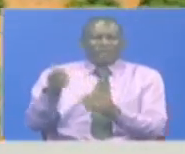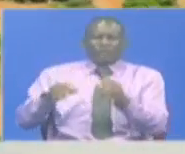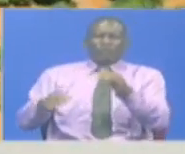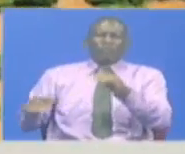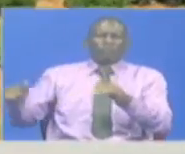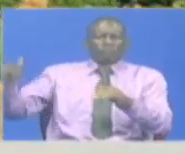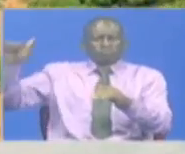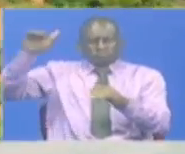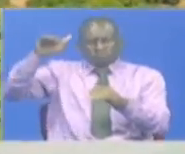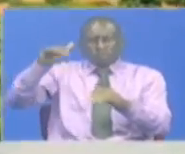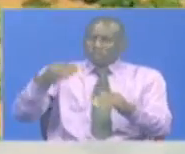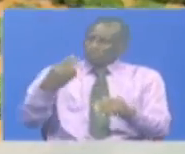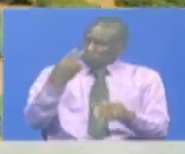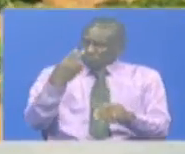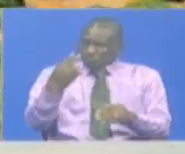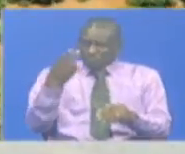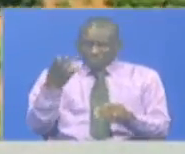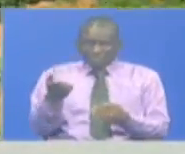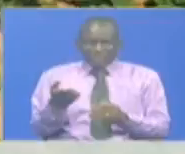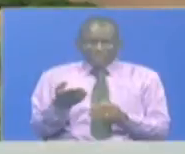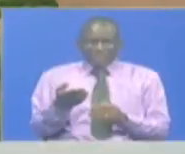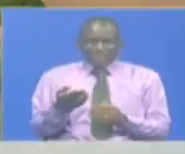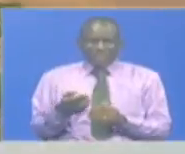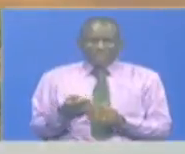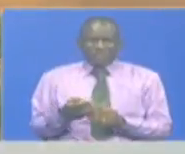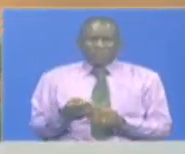The view from up here is breathtaking.